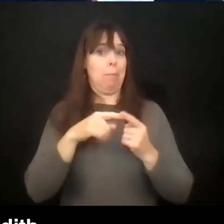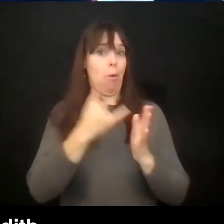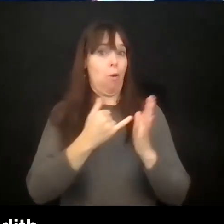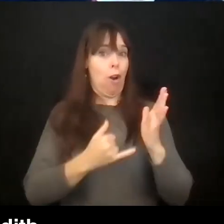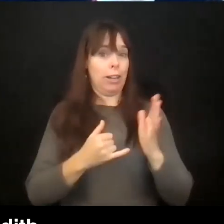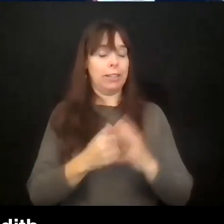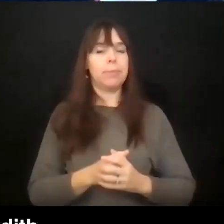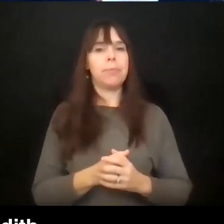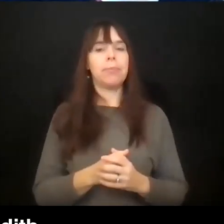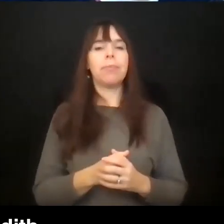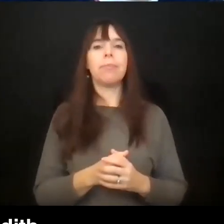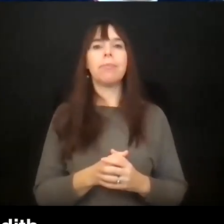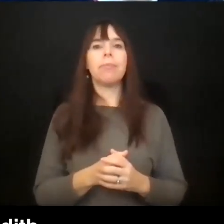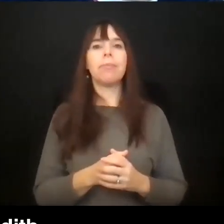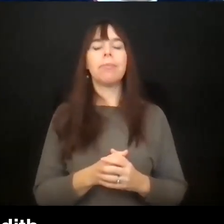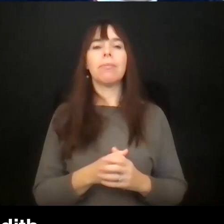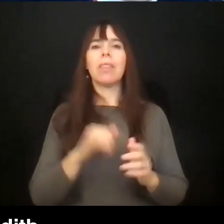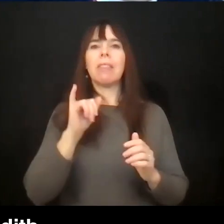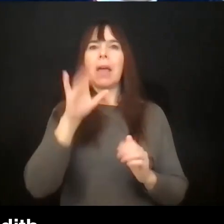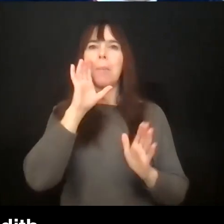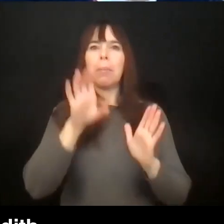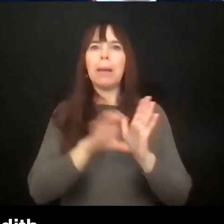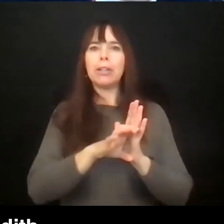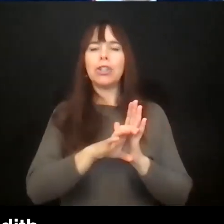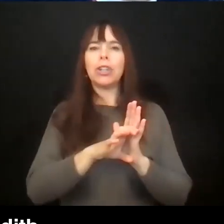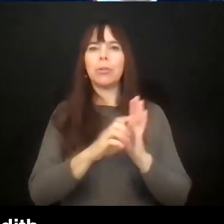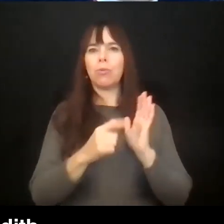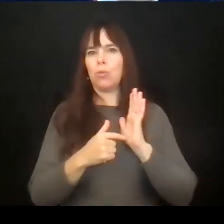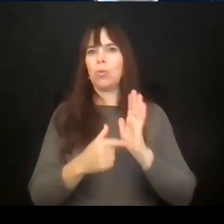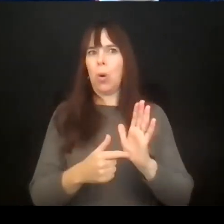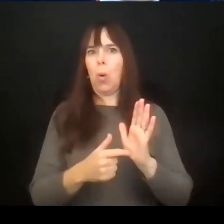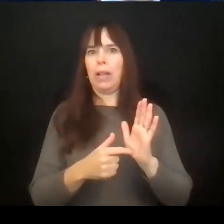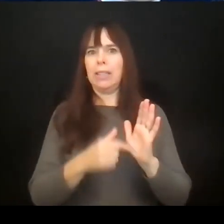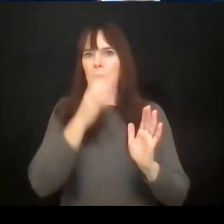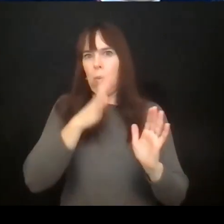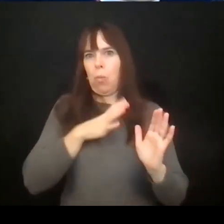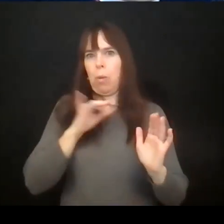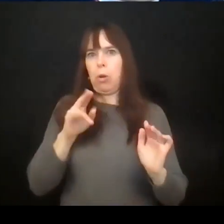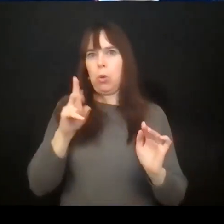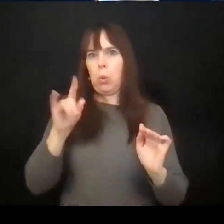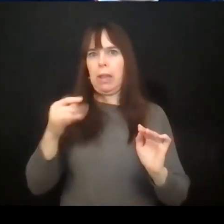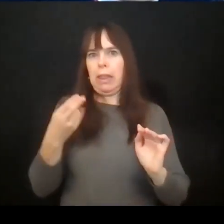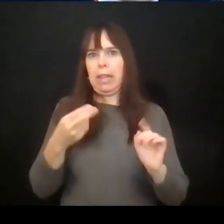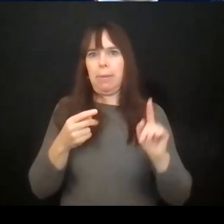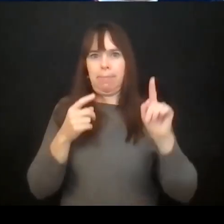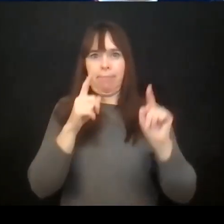Here she shows us Judith